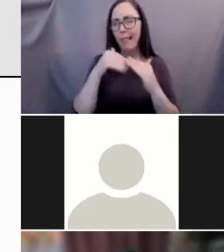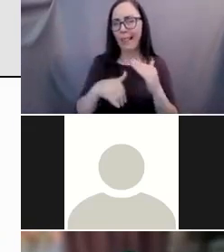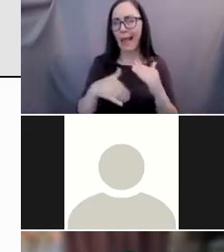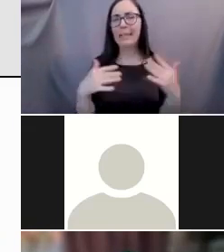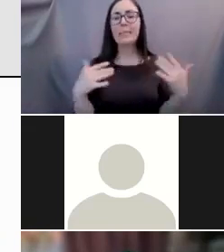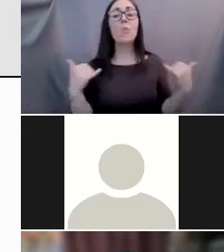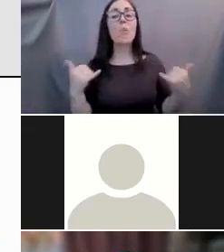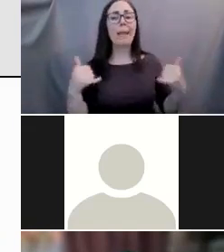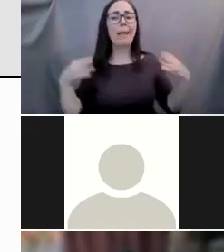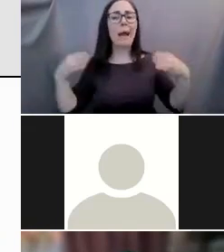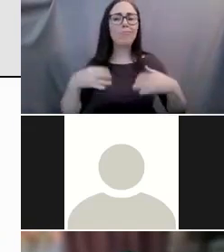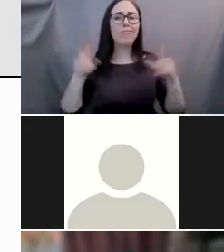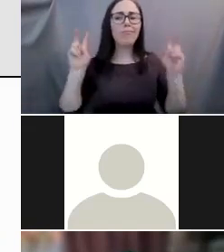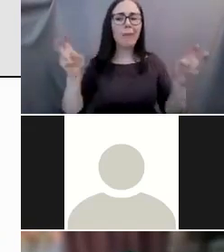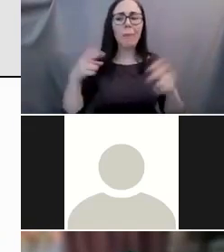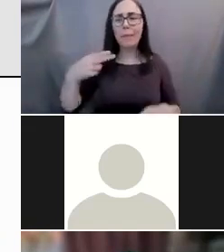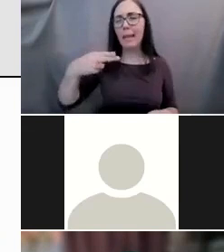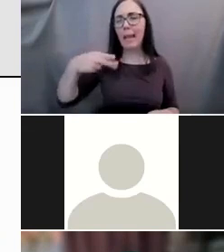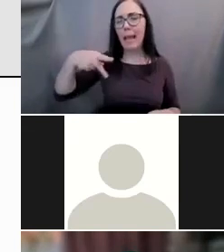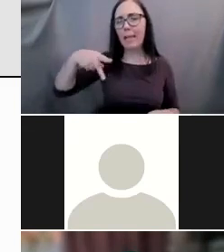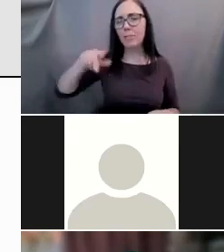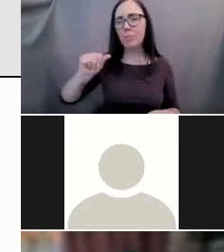axis.